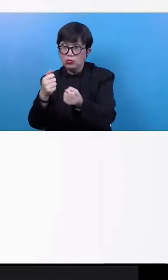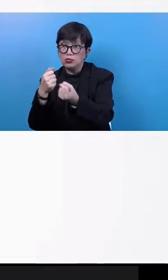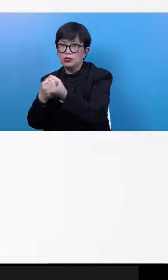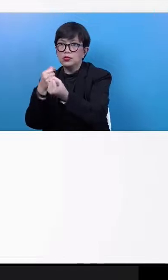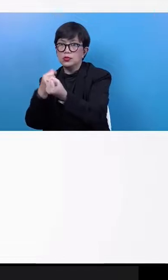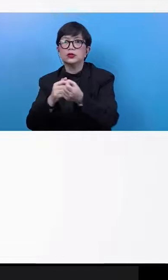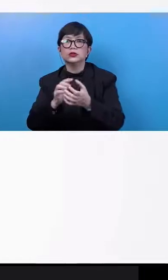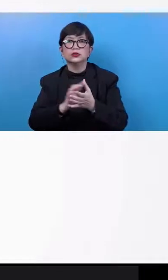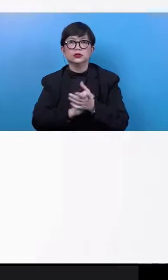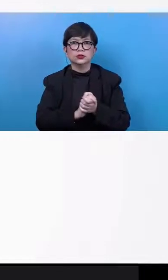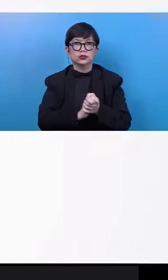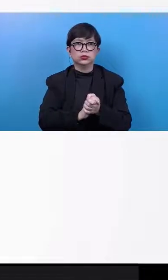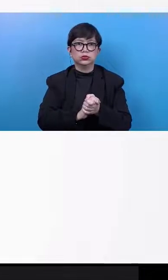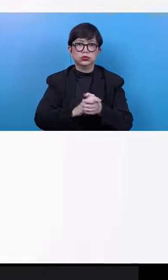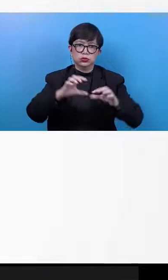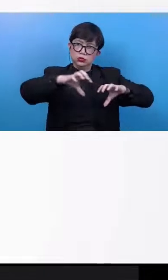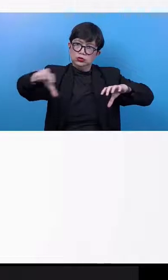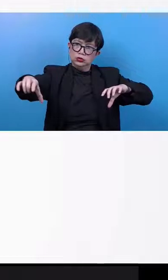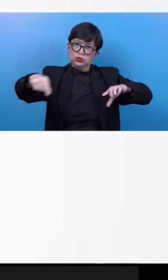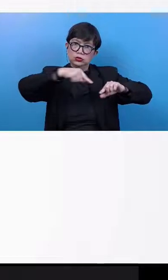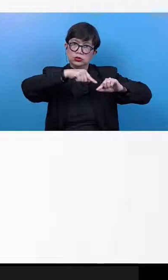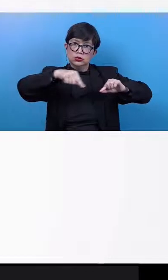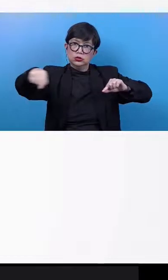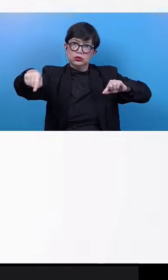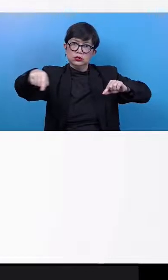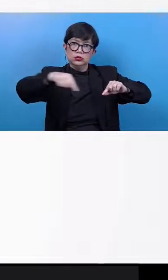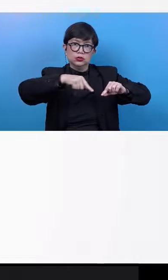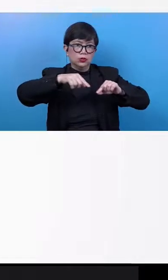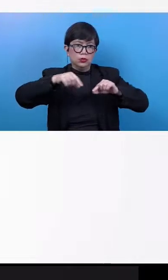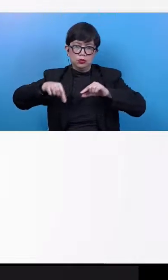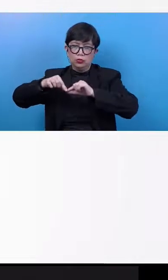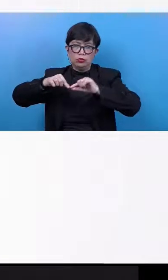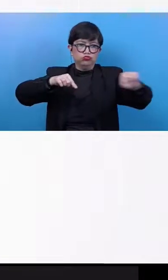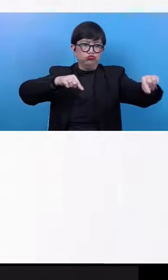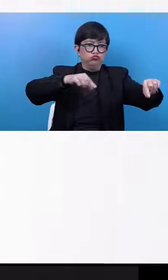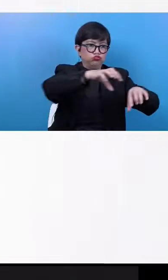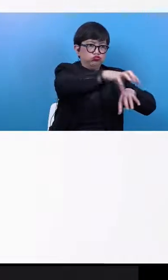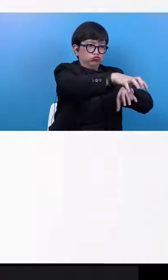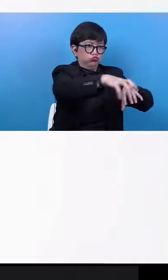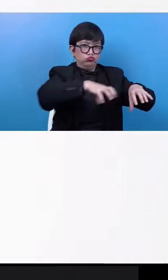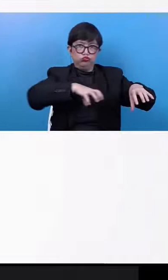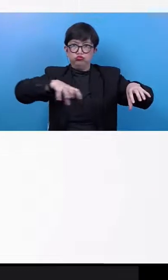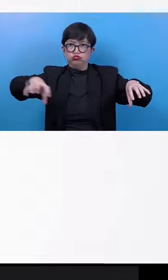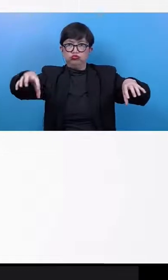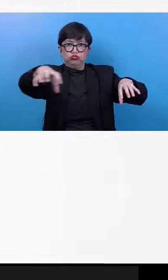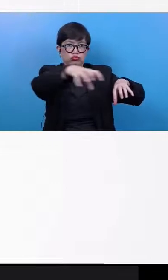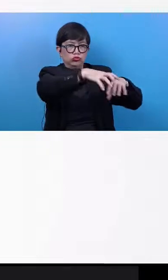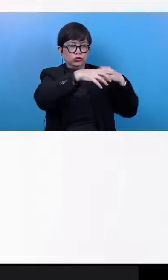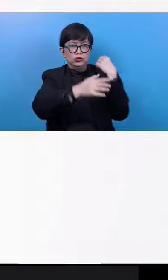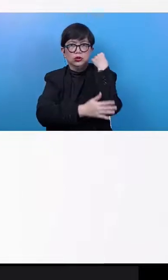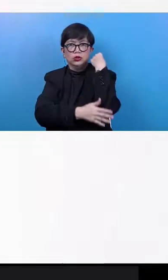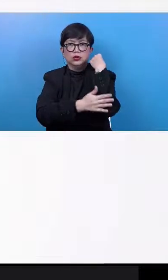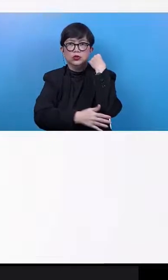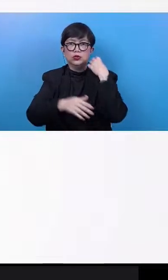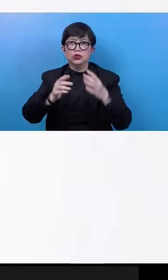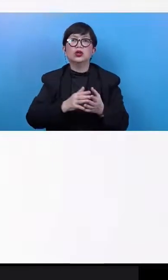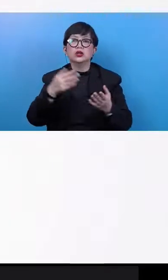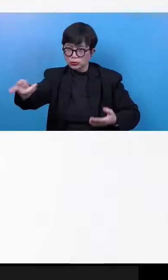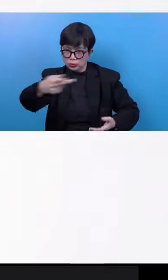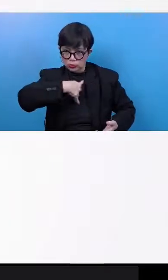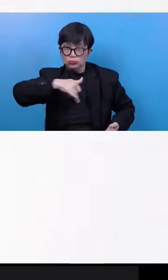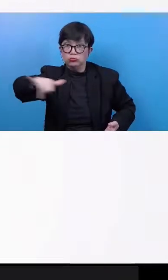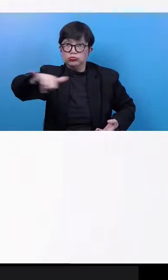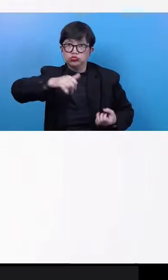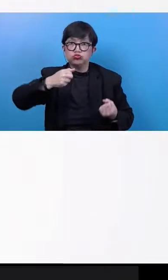collectively manage this crisis and work towards supporting communities. So today we have with us, we will